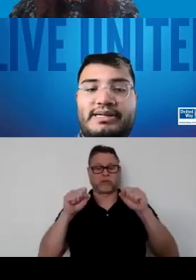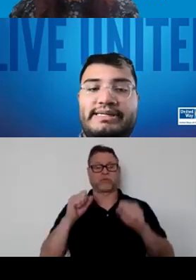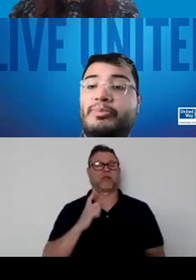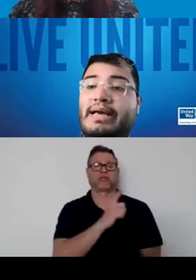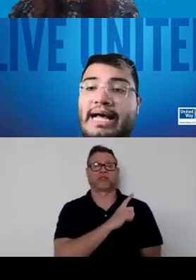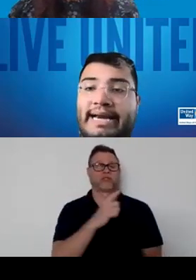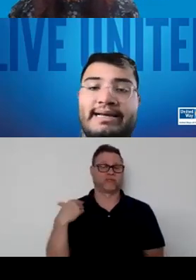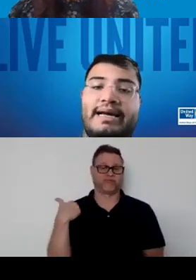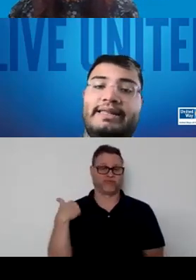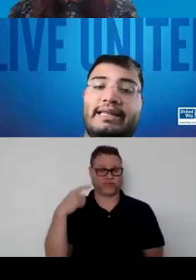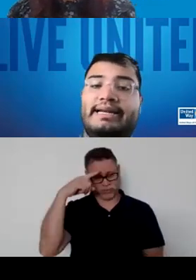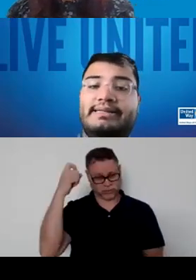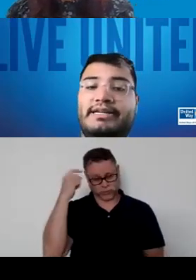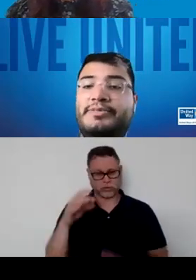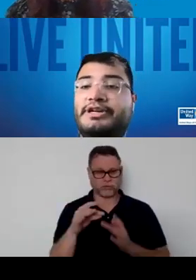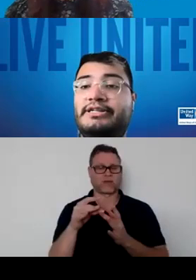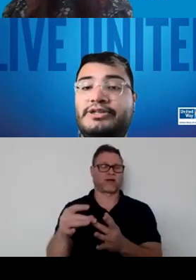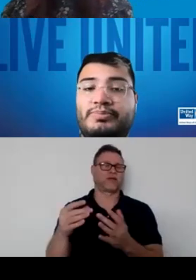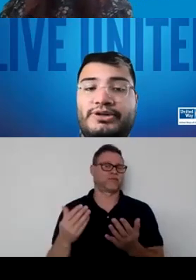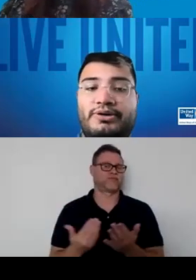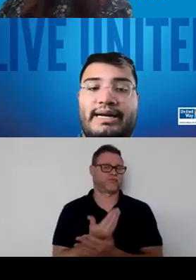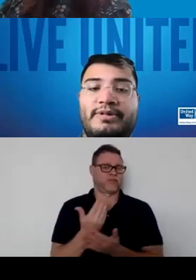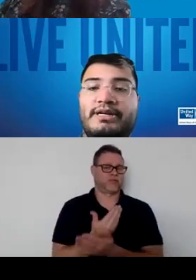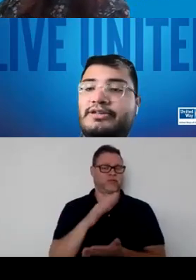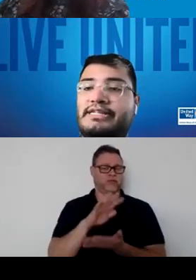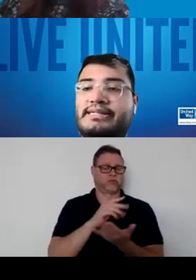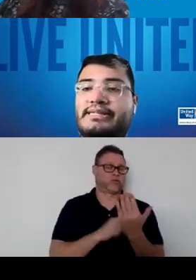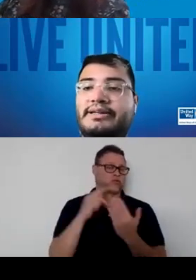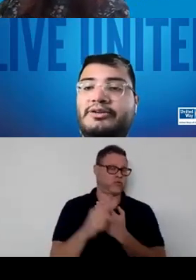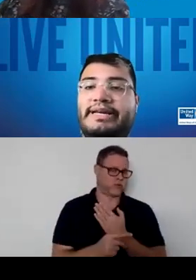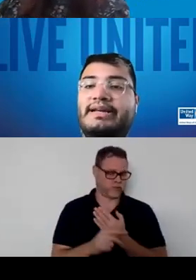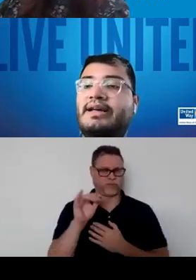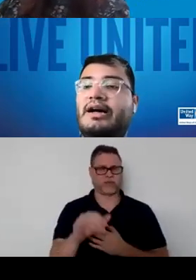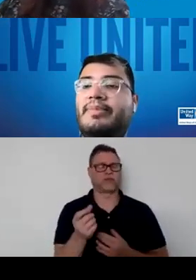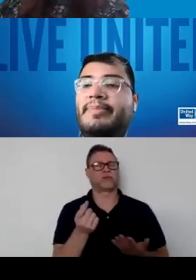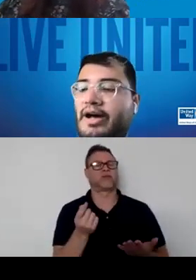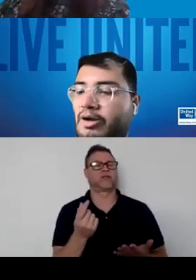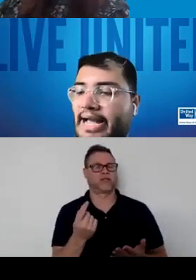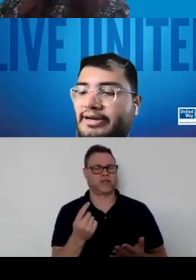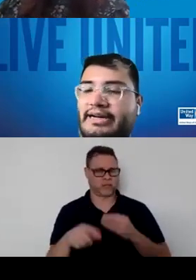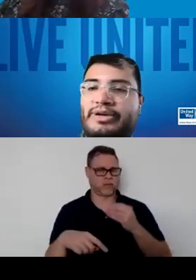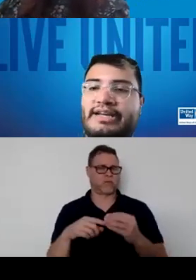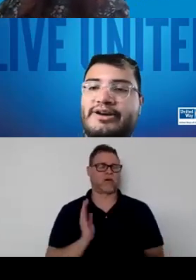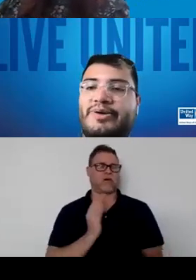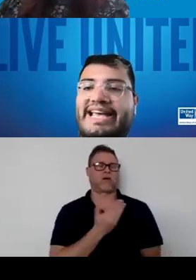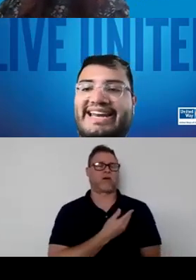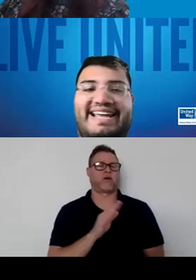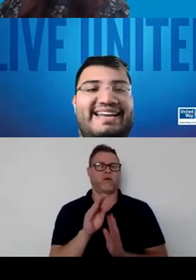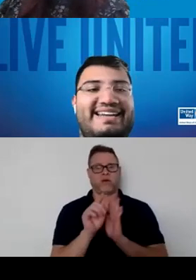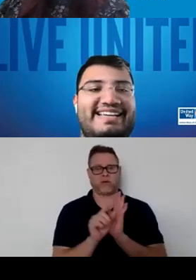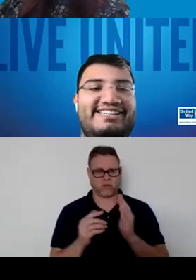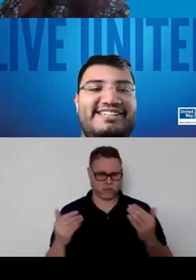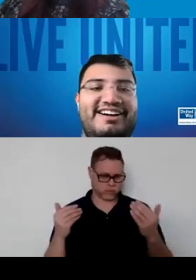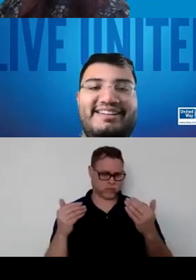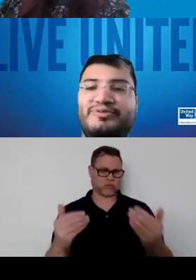this summer to help guide the latest community school program. So that's just a little bit about our background, and we can go ahead